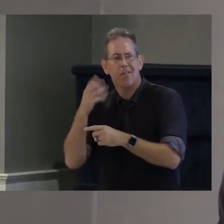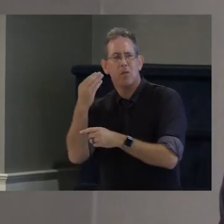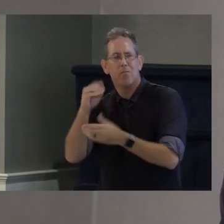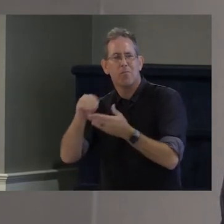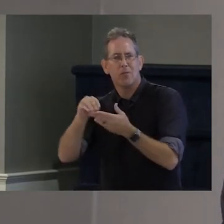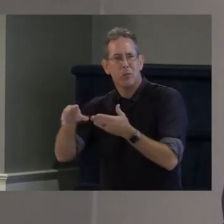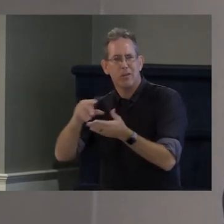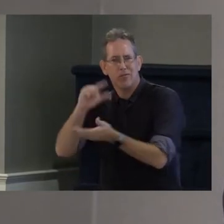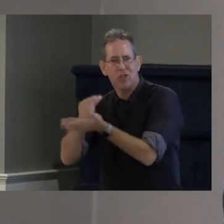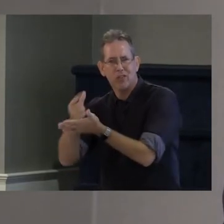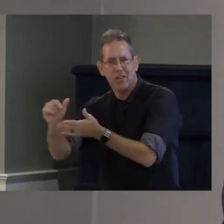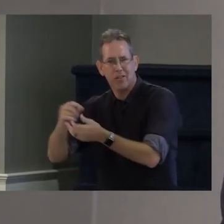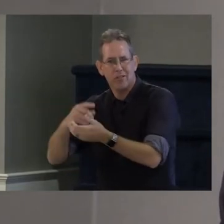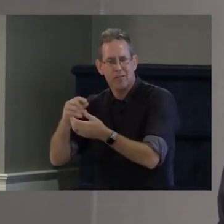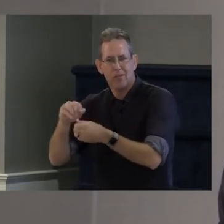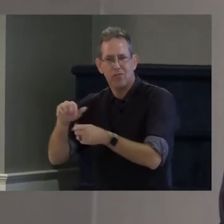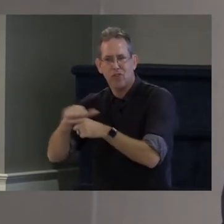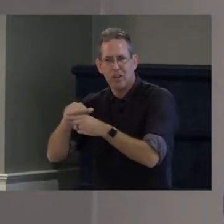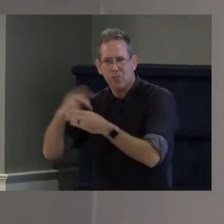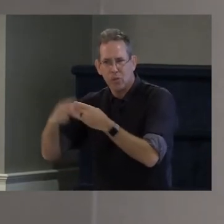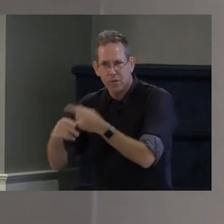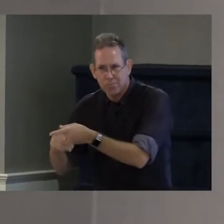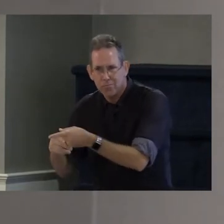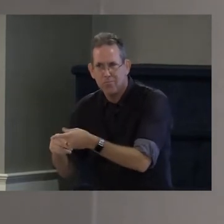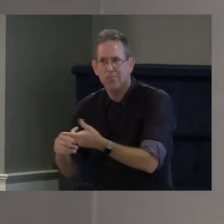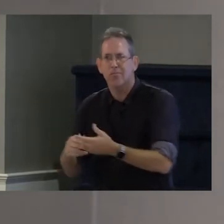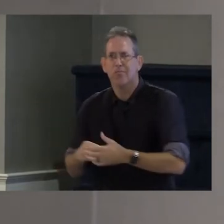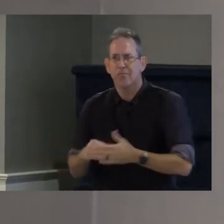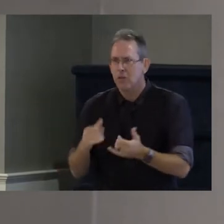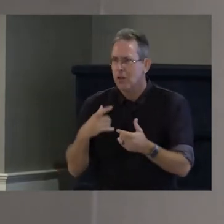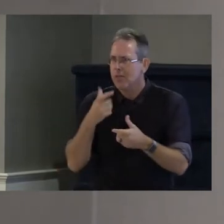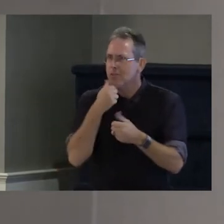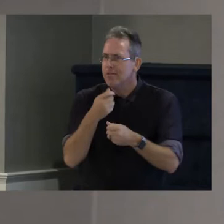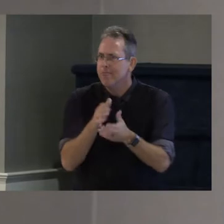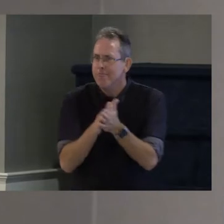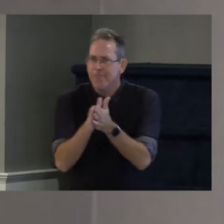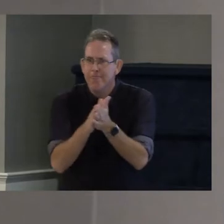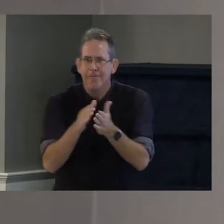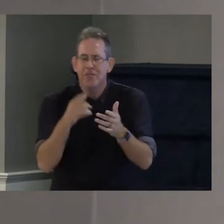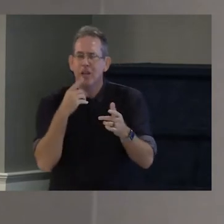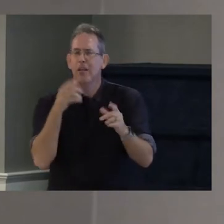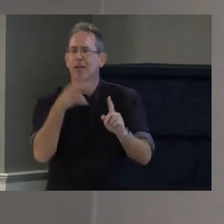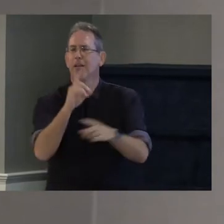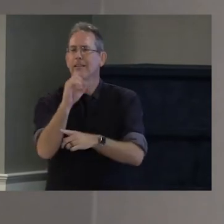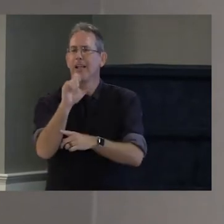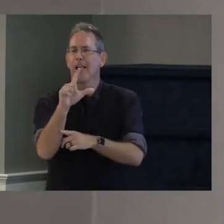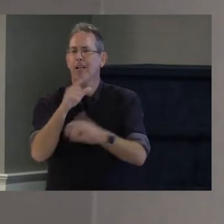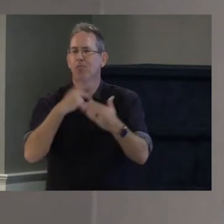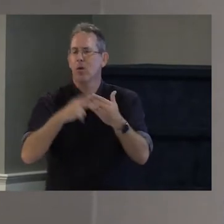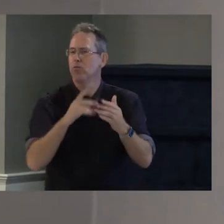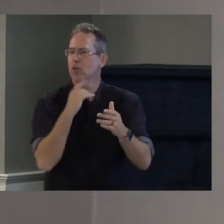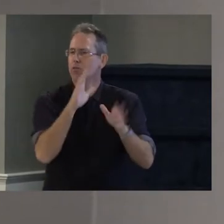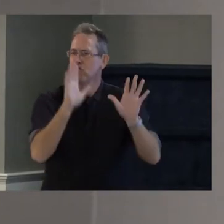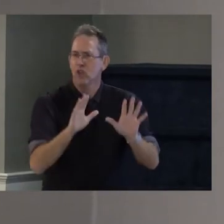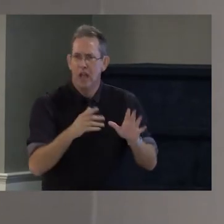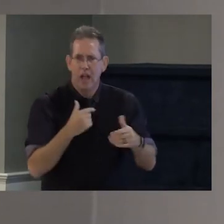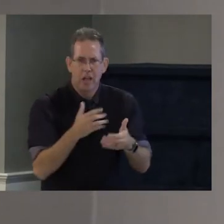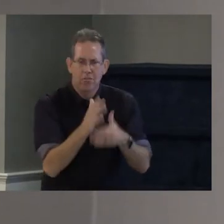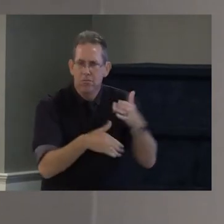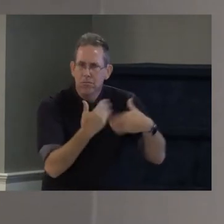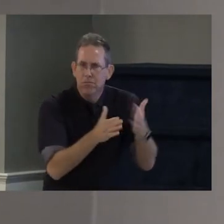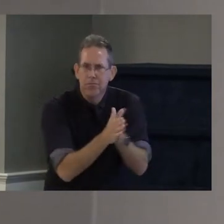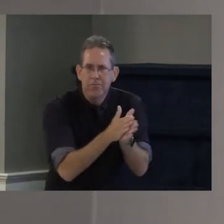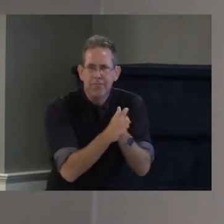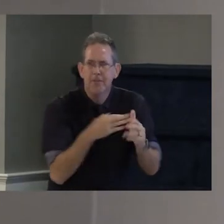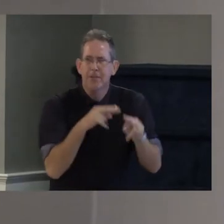Institute. Monica is passionate about DALE's mission to make Vermont the best state in which to grow old or to live with a